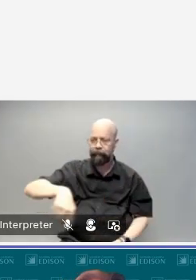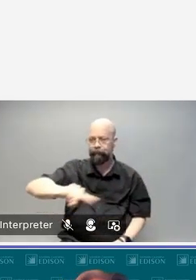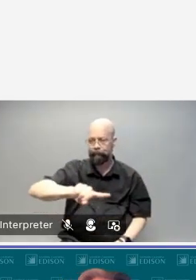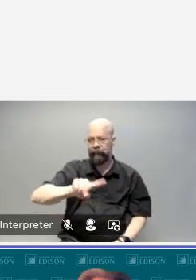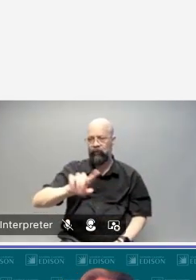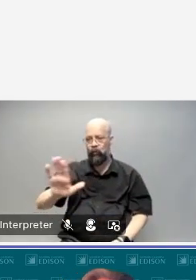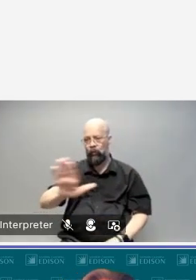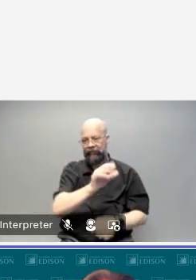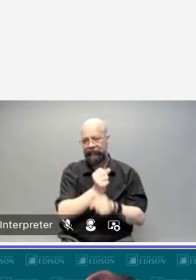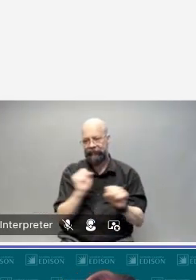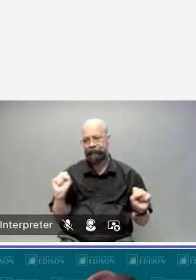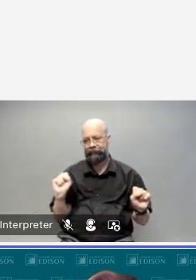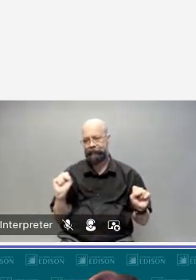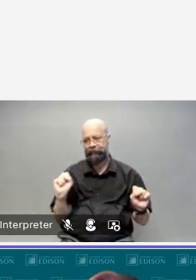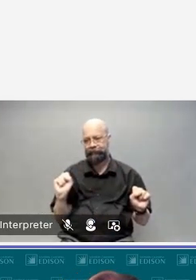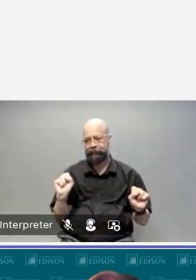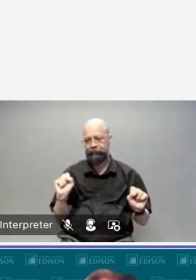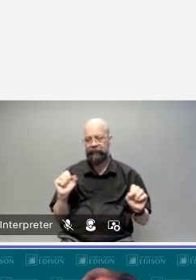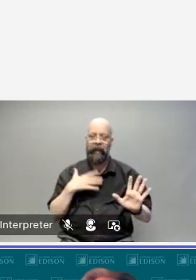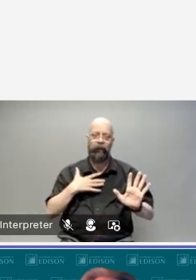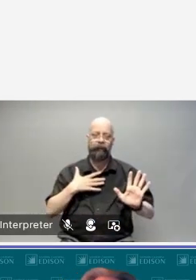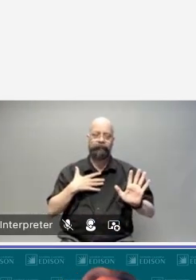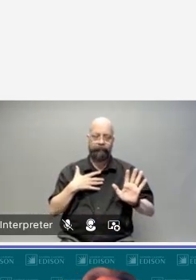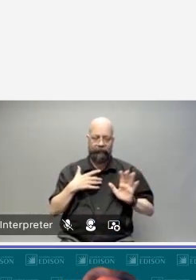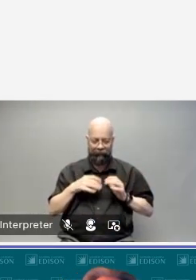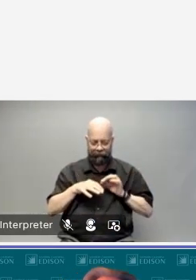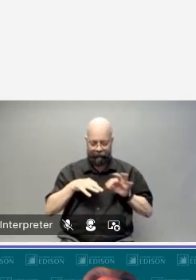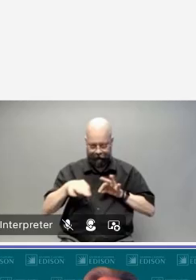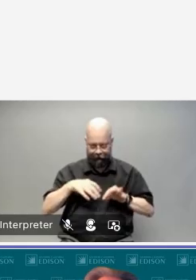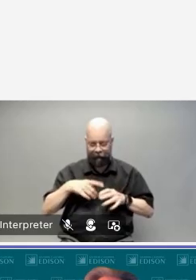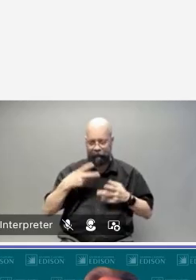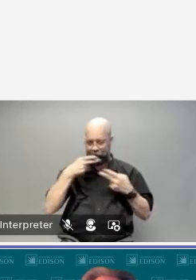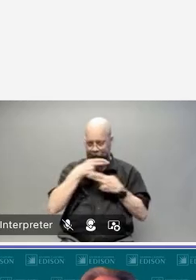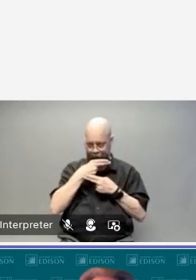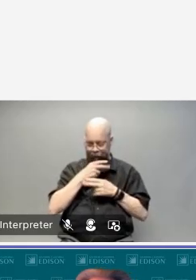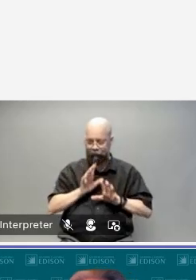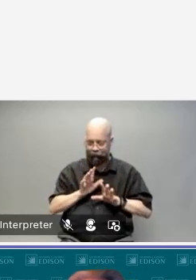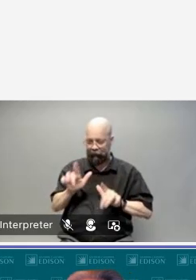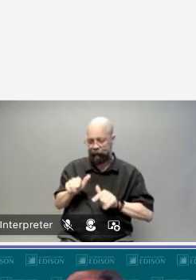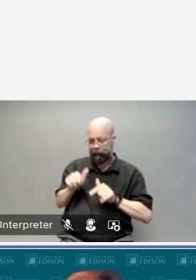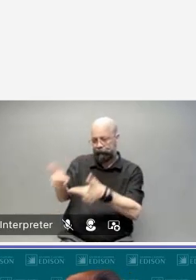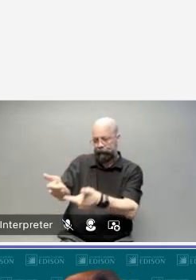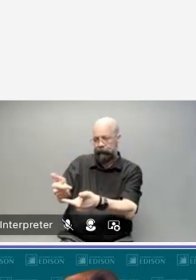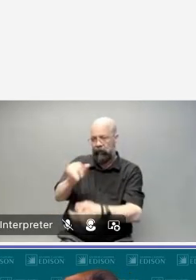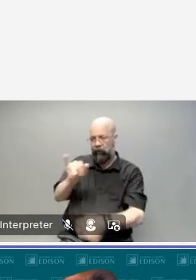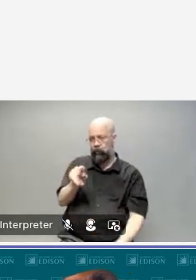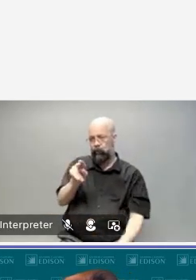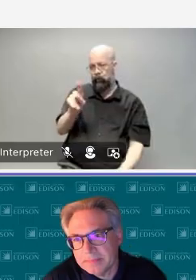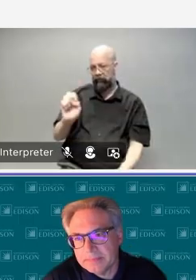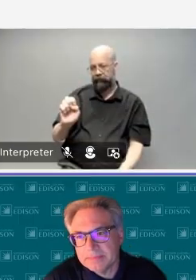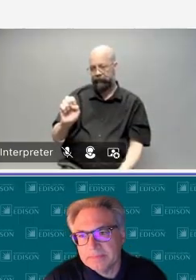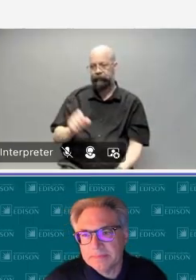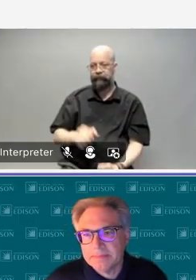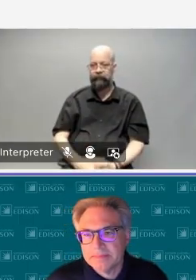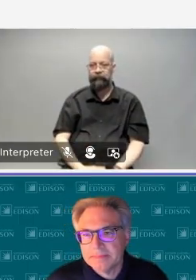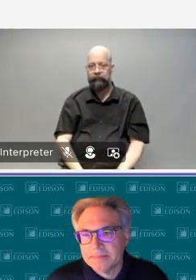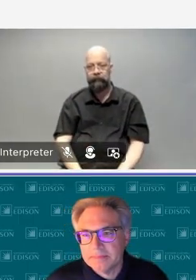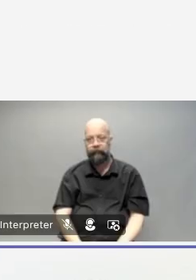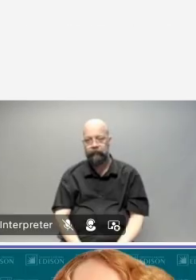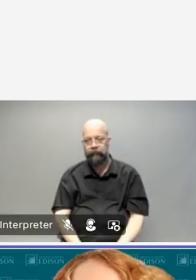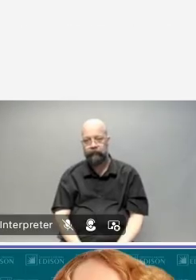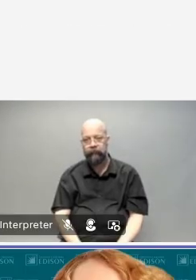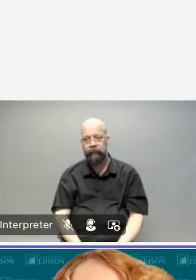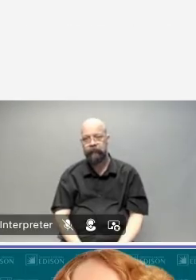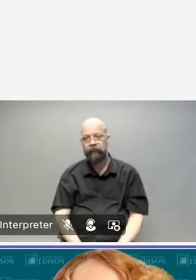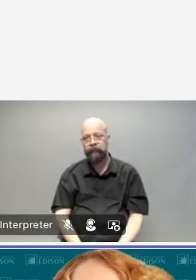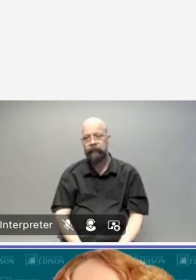So I'll stop there, and actually I'll pass it over to my colleague, Jude Snyder. Thank you. Hey, thanks,